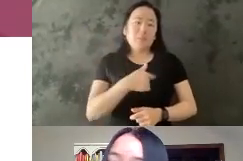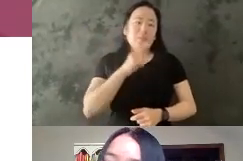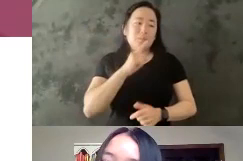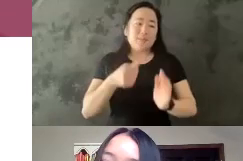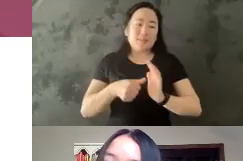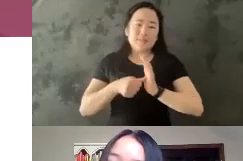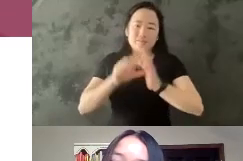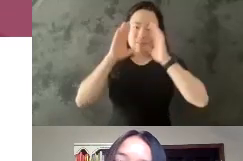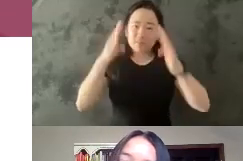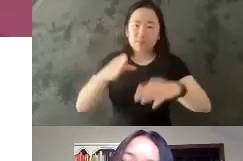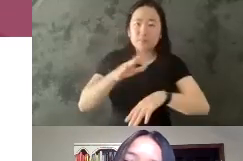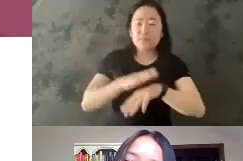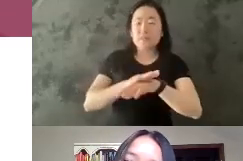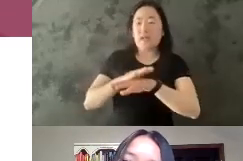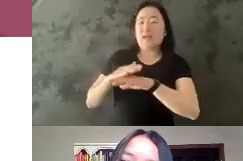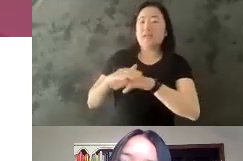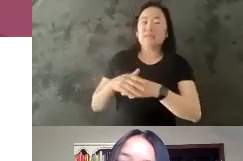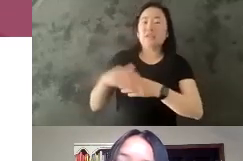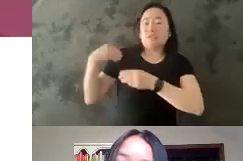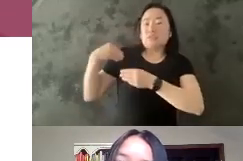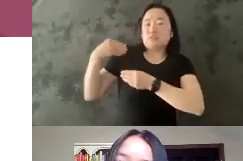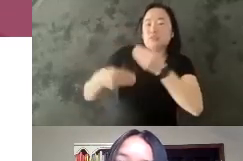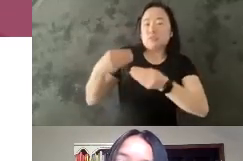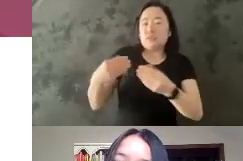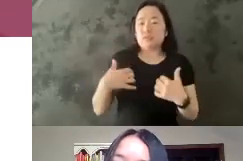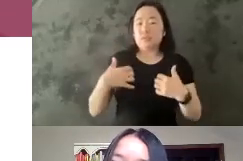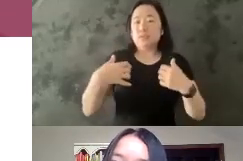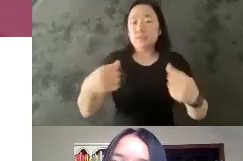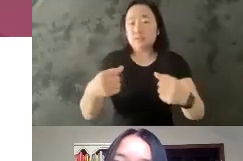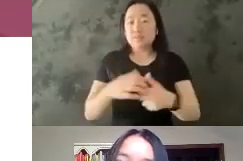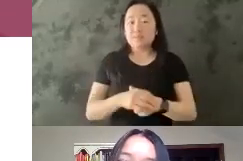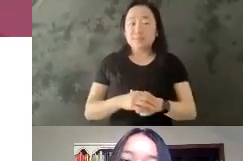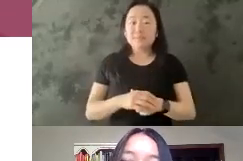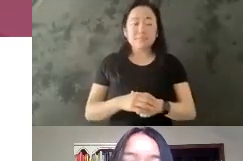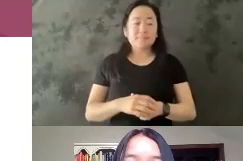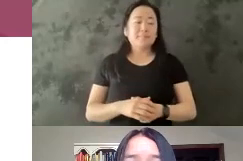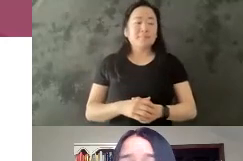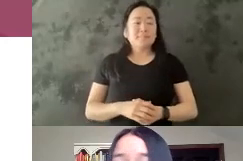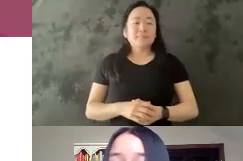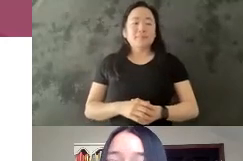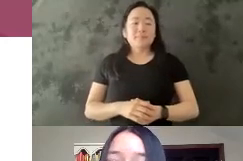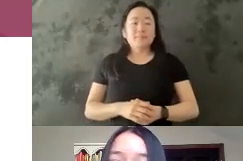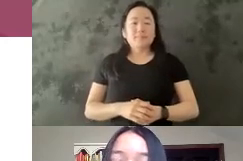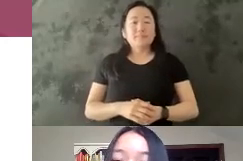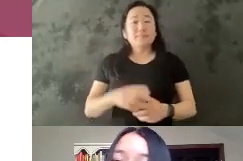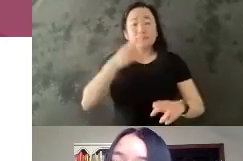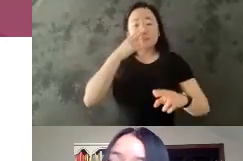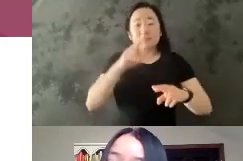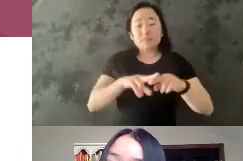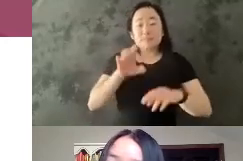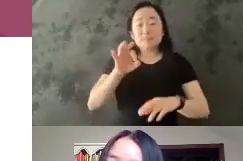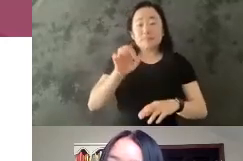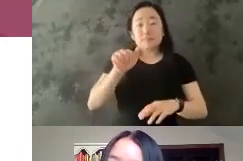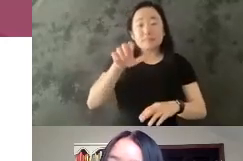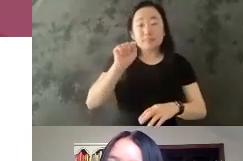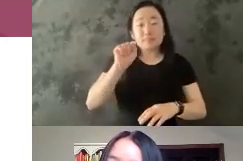and safety in the way that we're approaching our advocacy at the shelter. Fun fact is that we are one of the